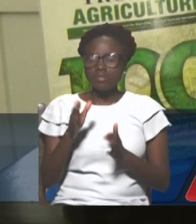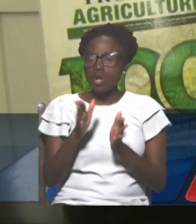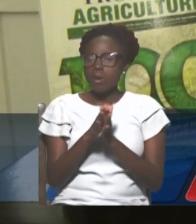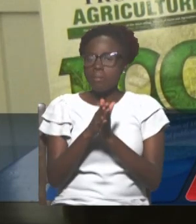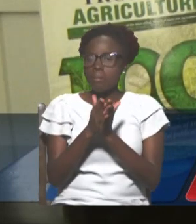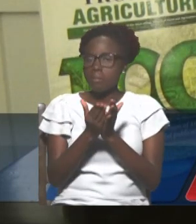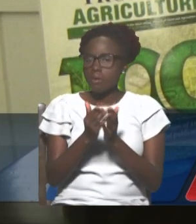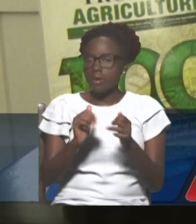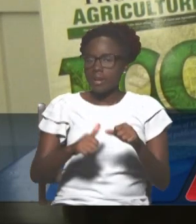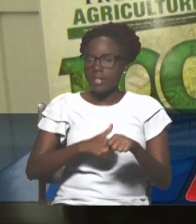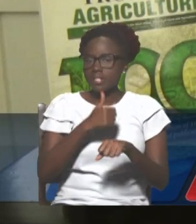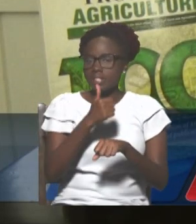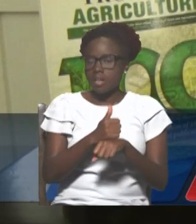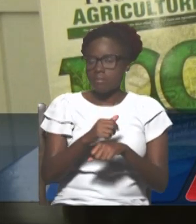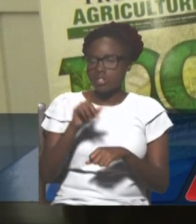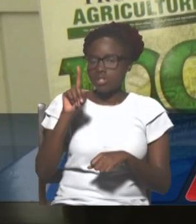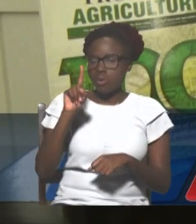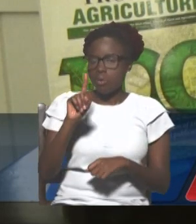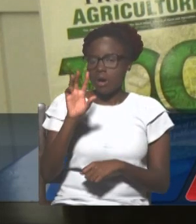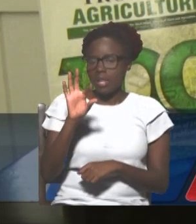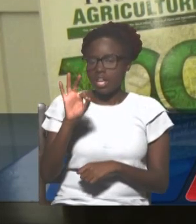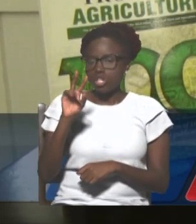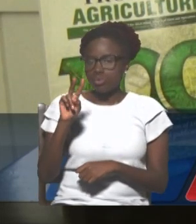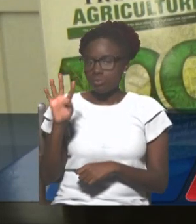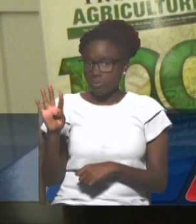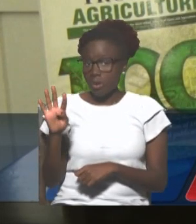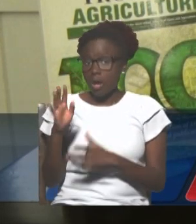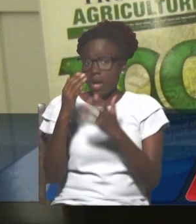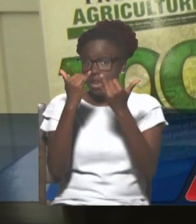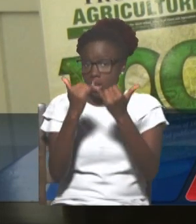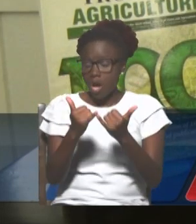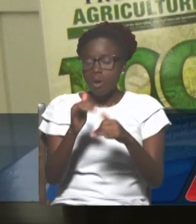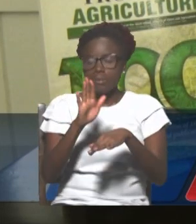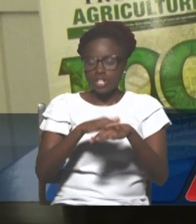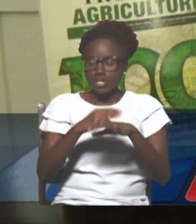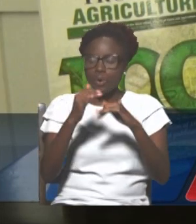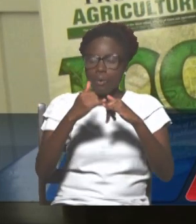1924, is available for use online. Faith Chariot, TTT News.